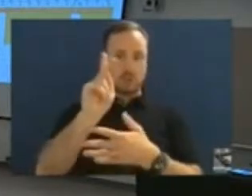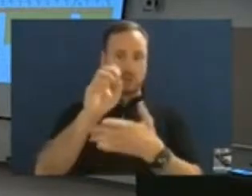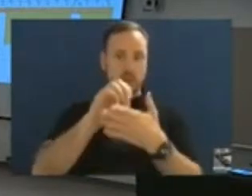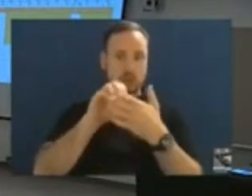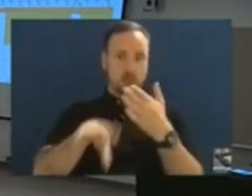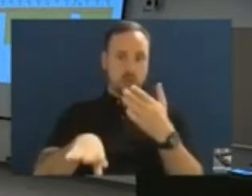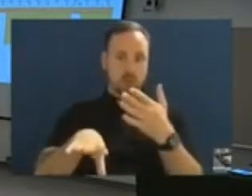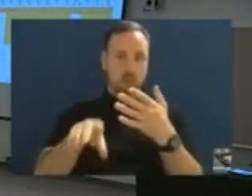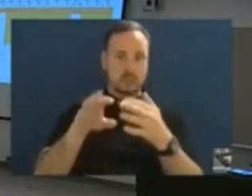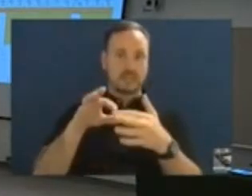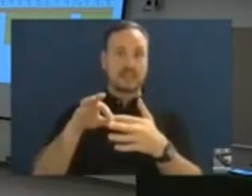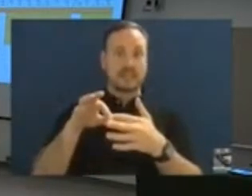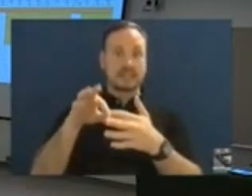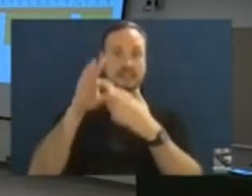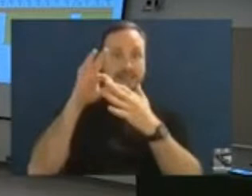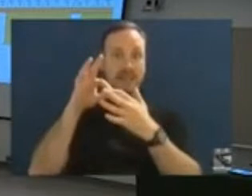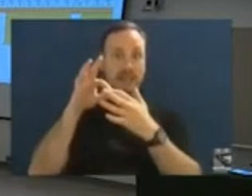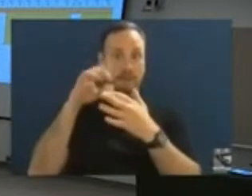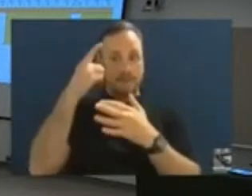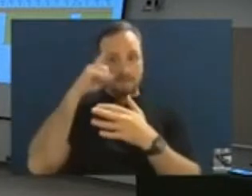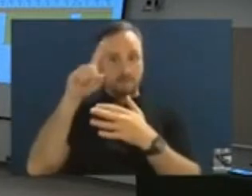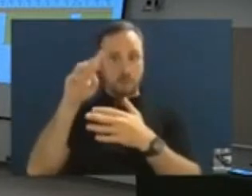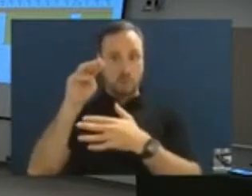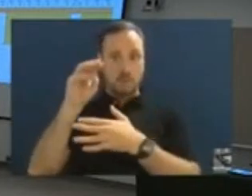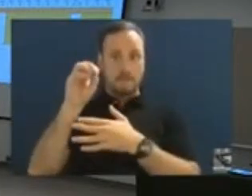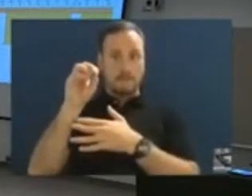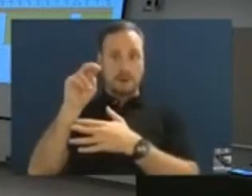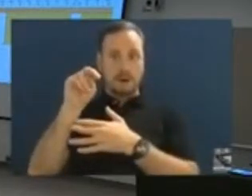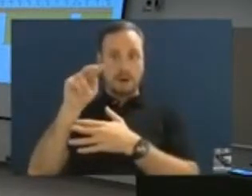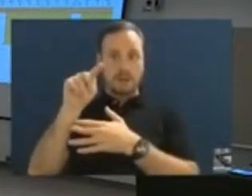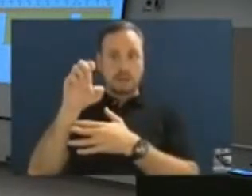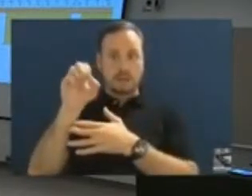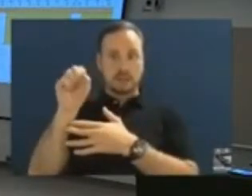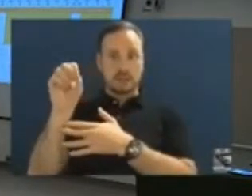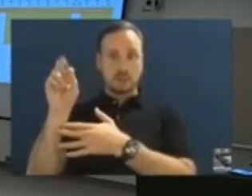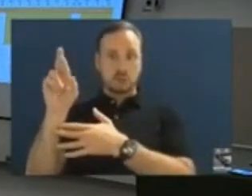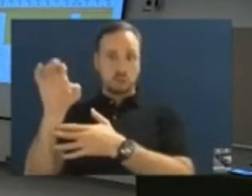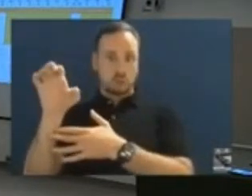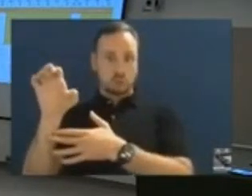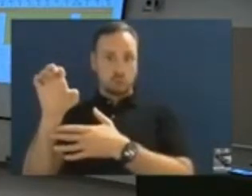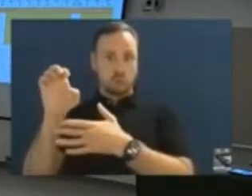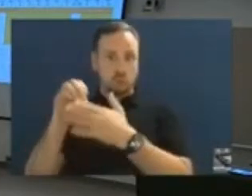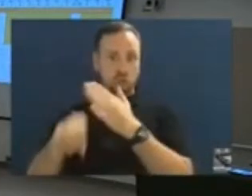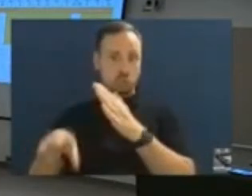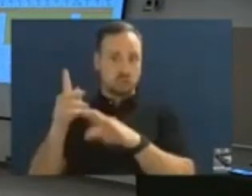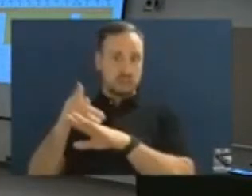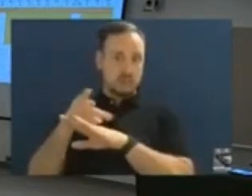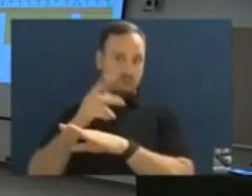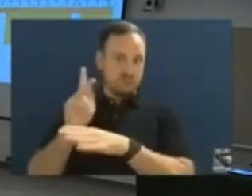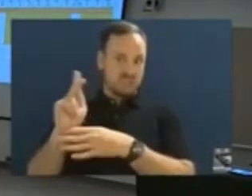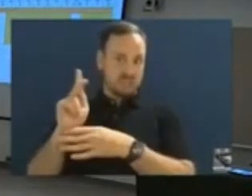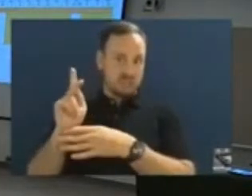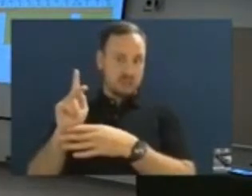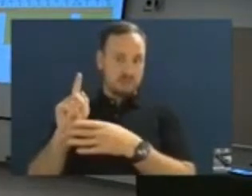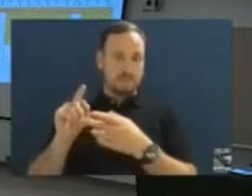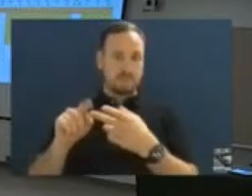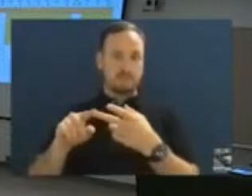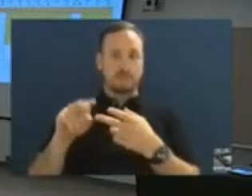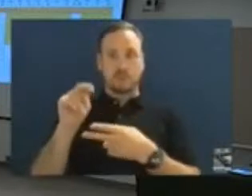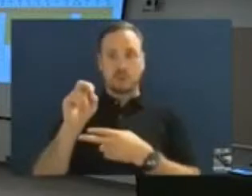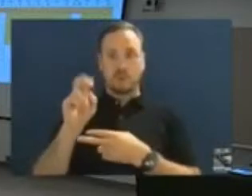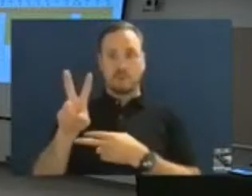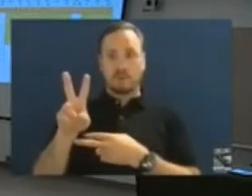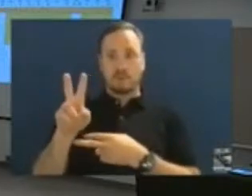students enrolled in the Montessori pre-K program. November 2nd, 2020, for students